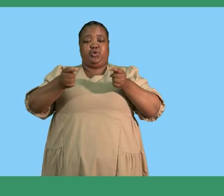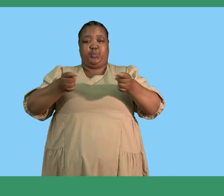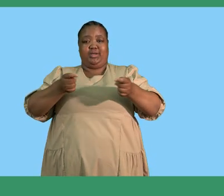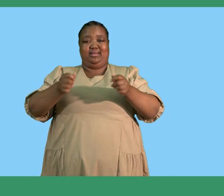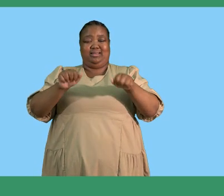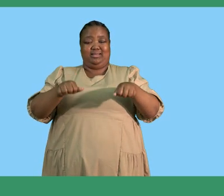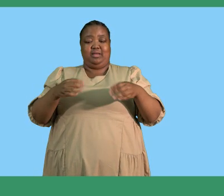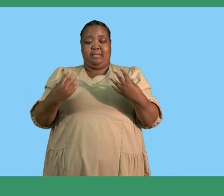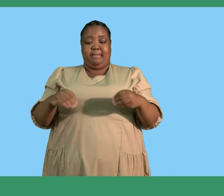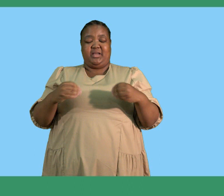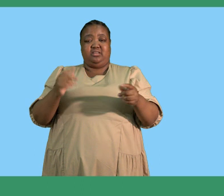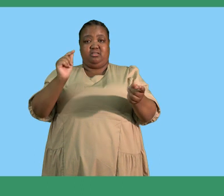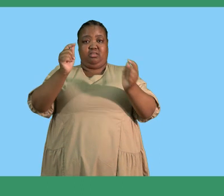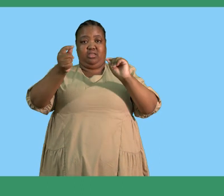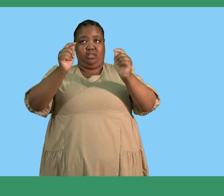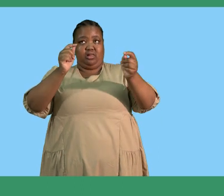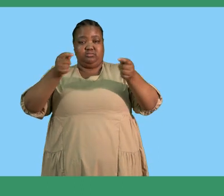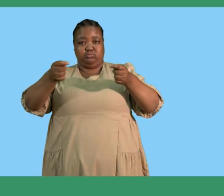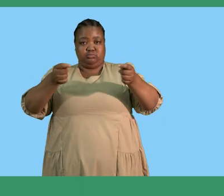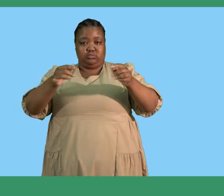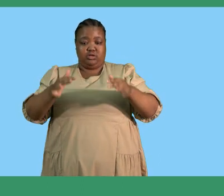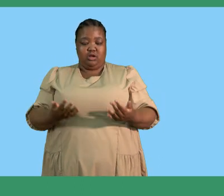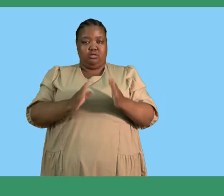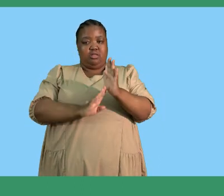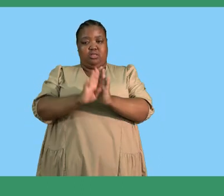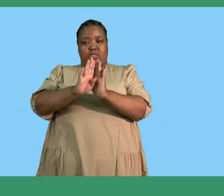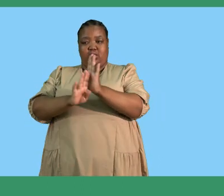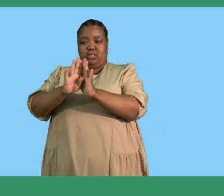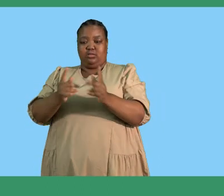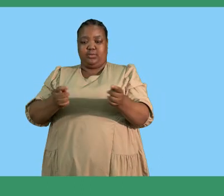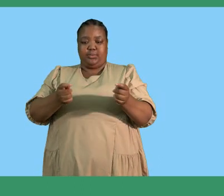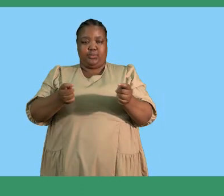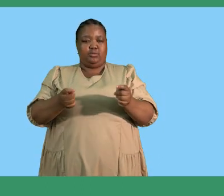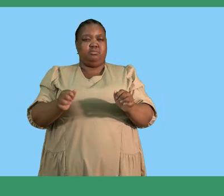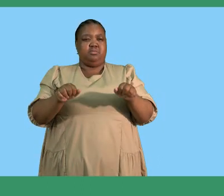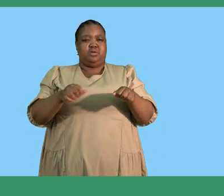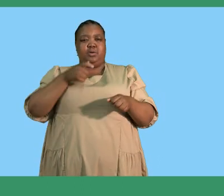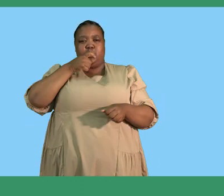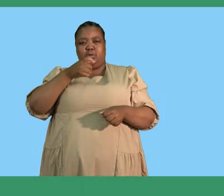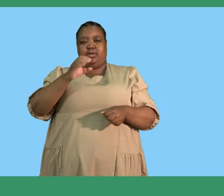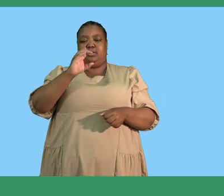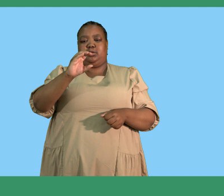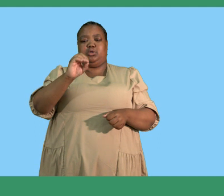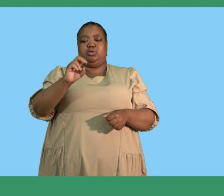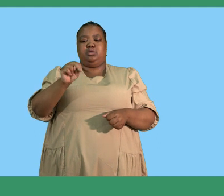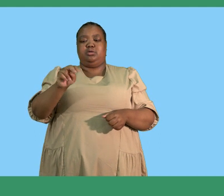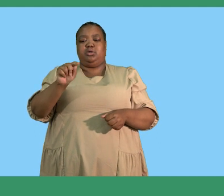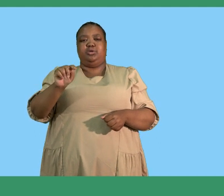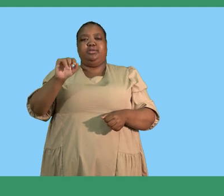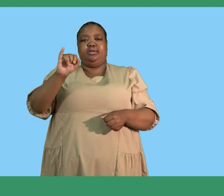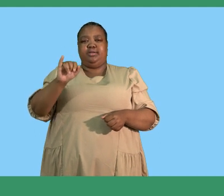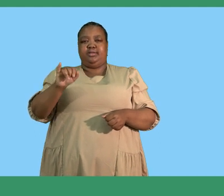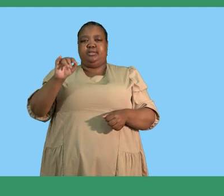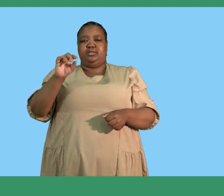deal with change and developments in the business. You have the word contingency, which simply means